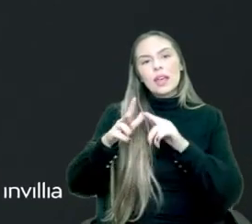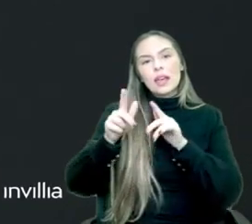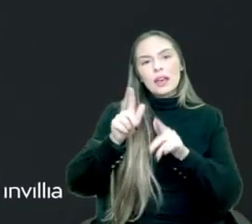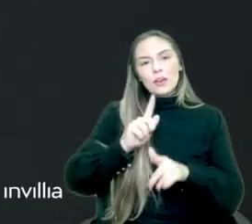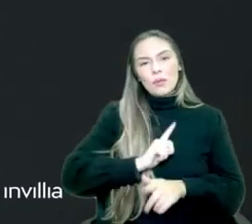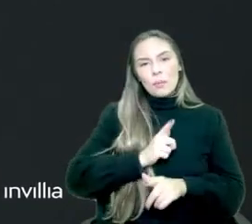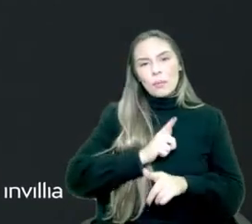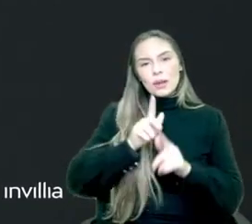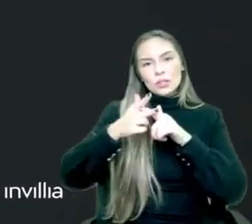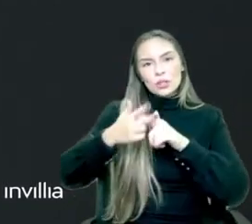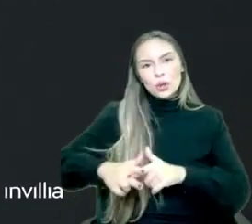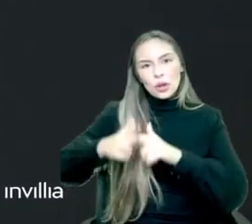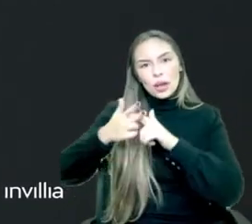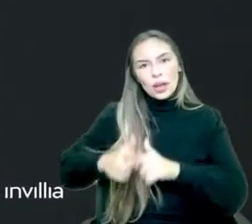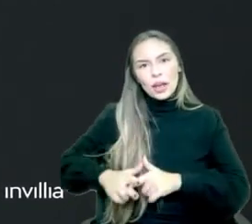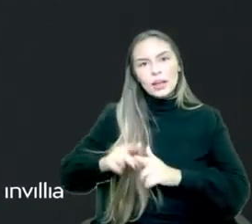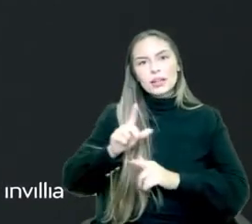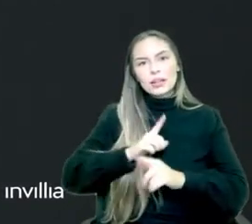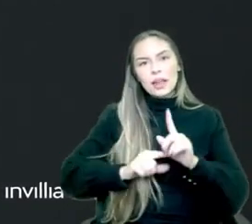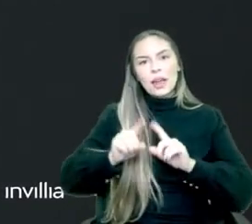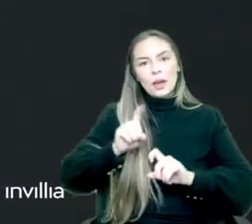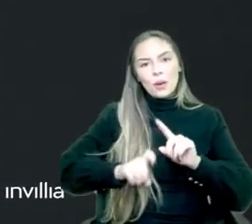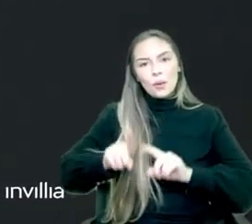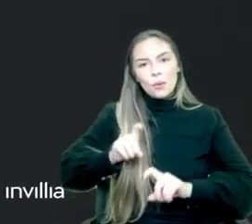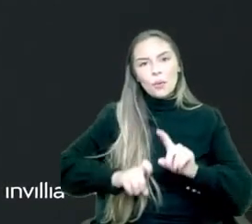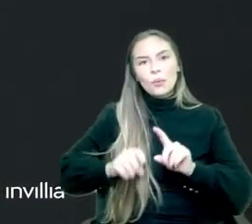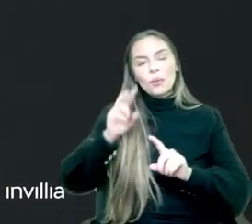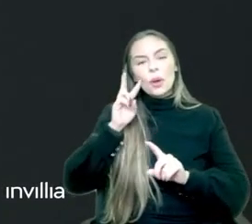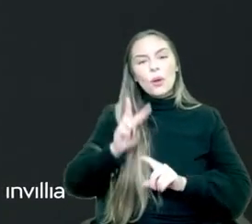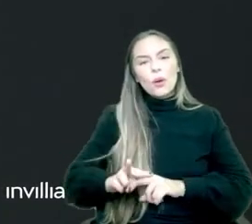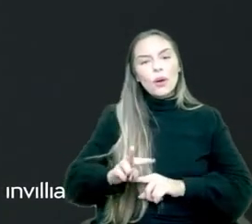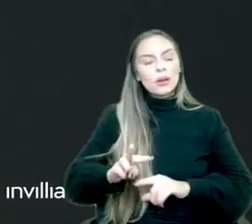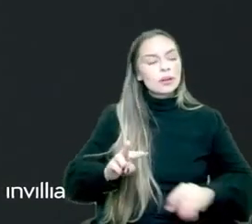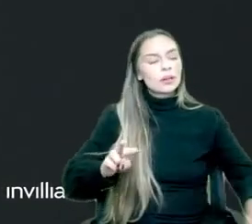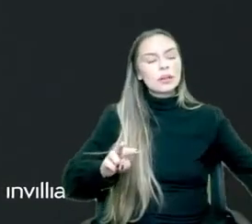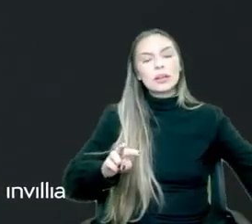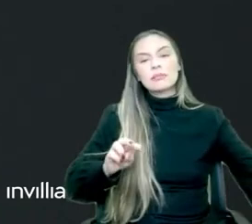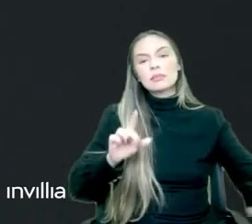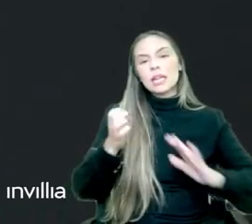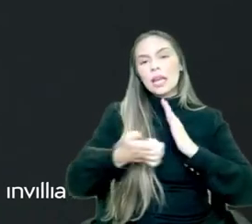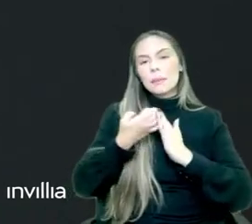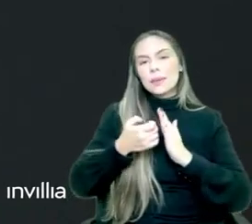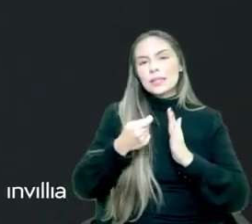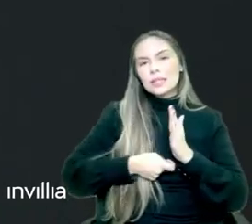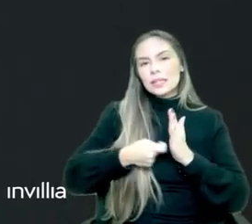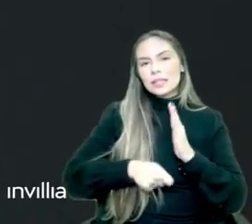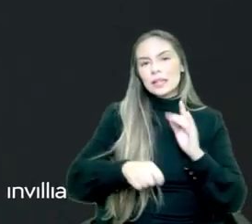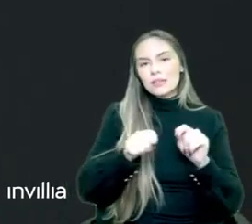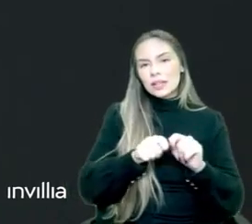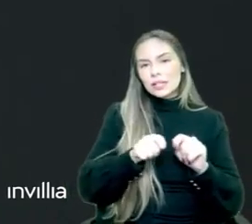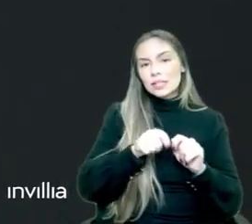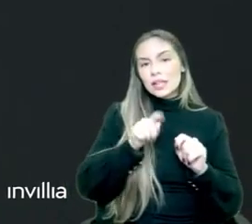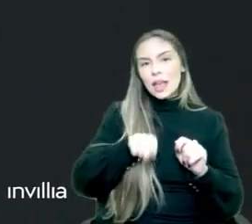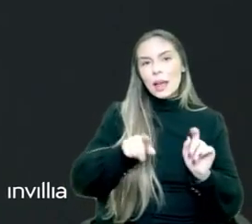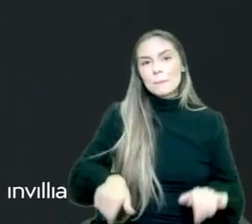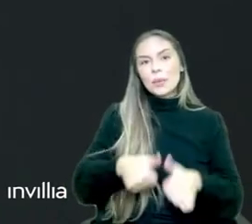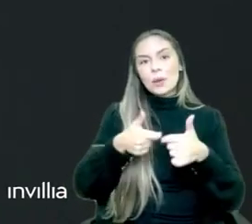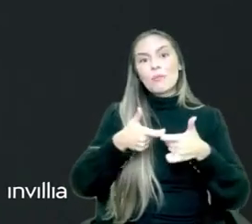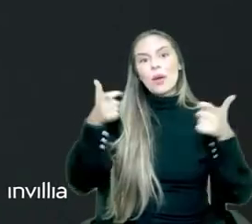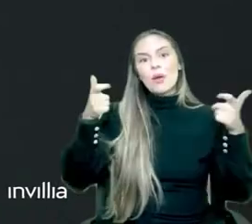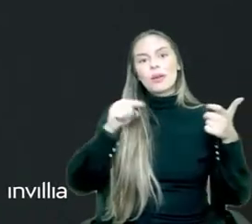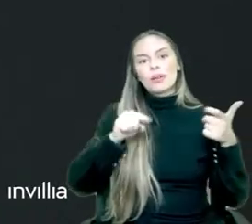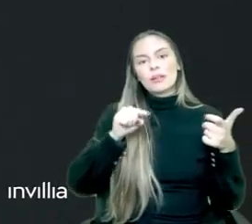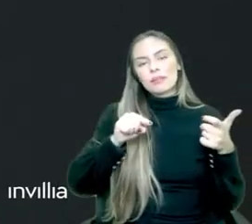use cases, but when you look at what enterprises are trying to do, this is the vast majority of